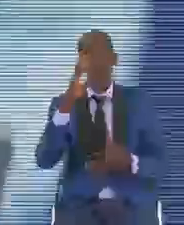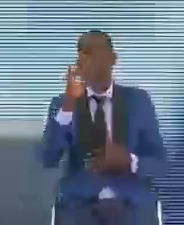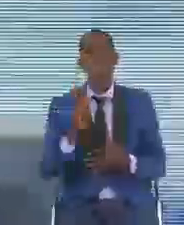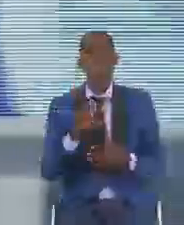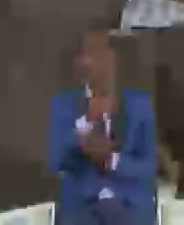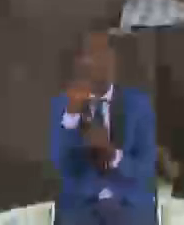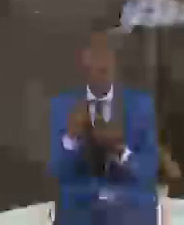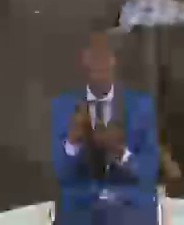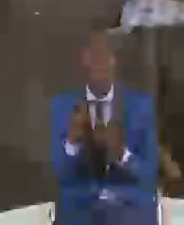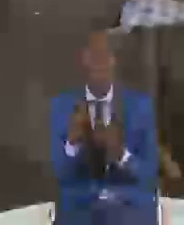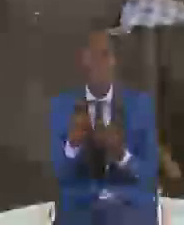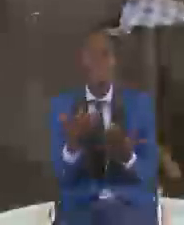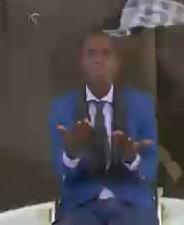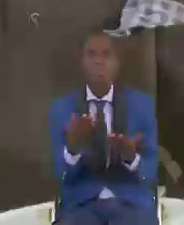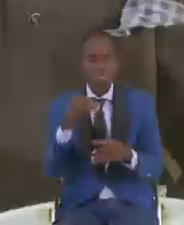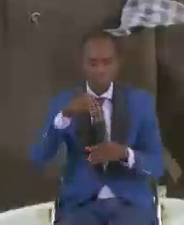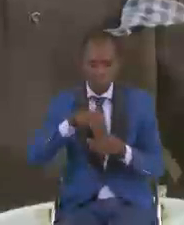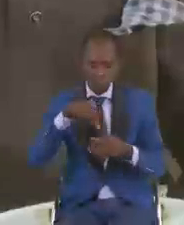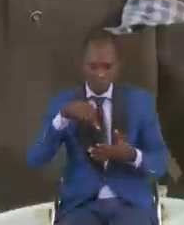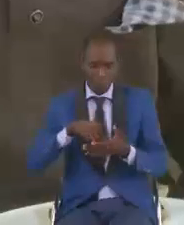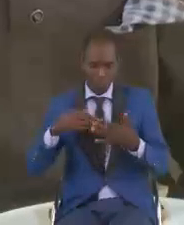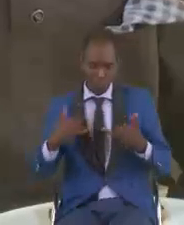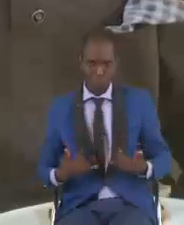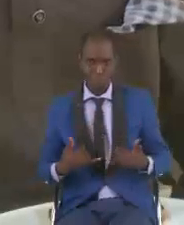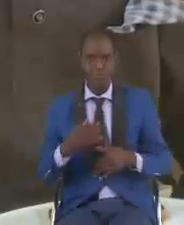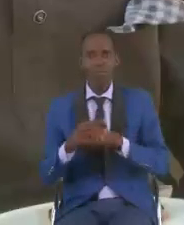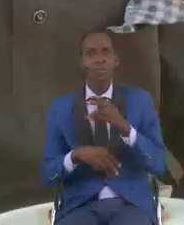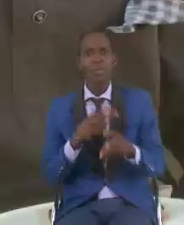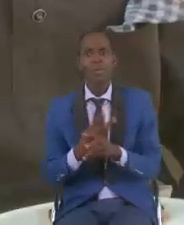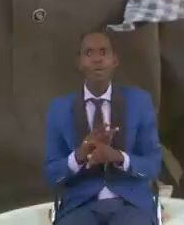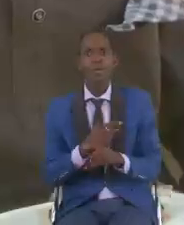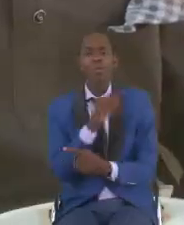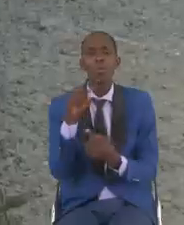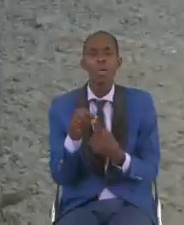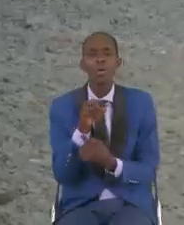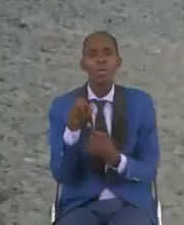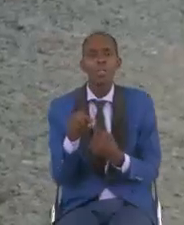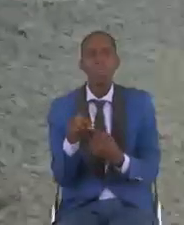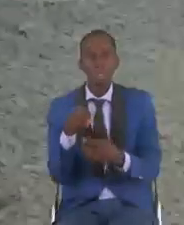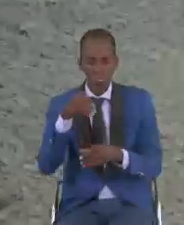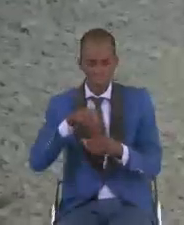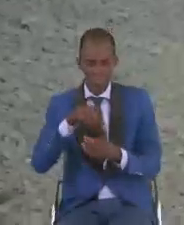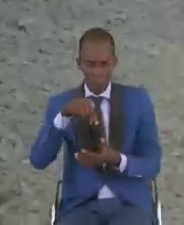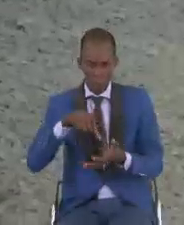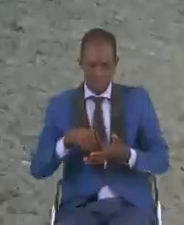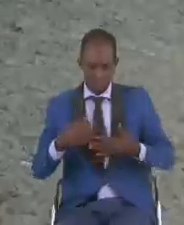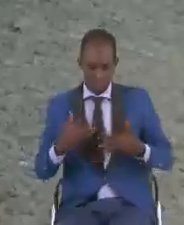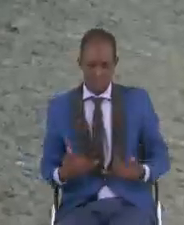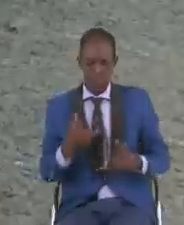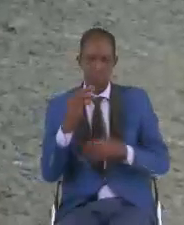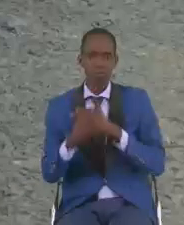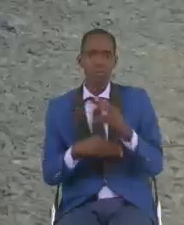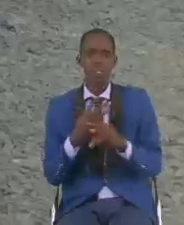when? In this present world. I said when? In this present world. That's